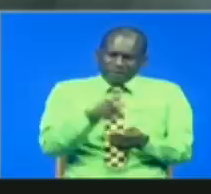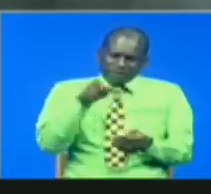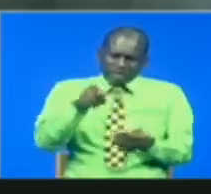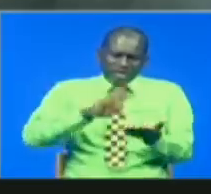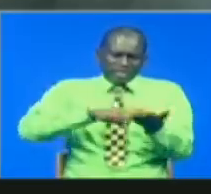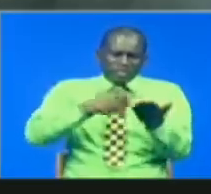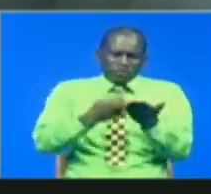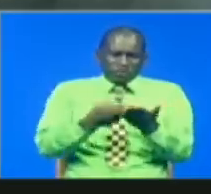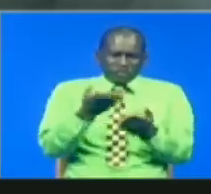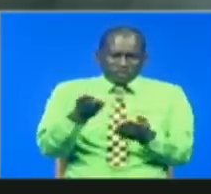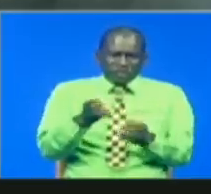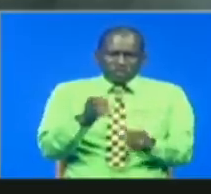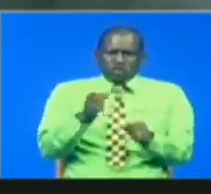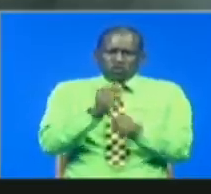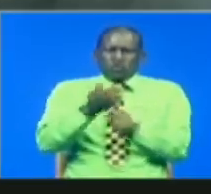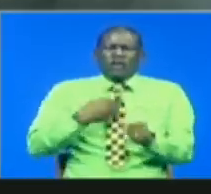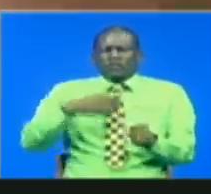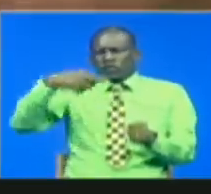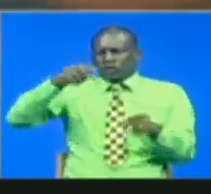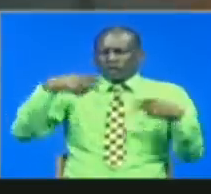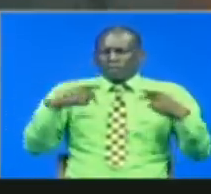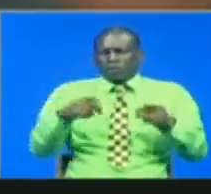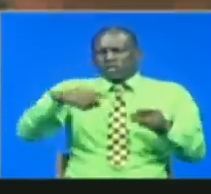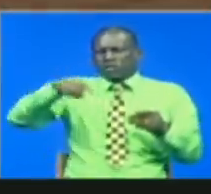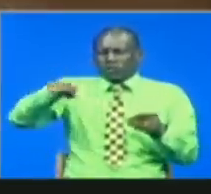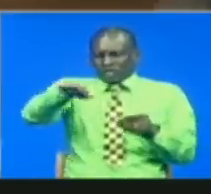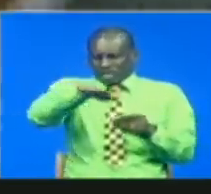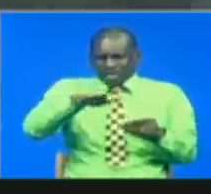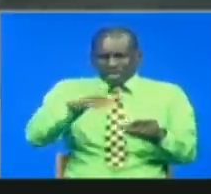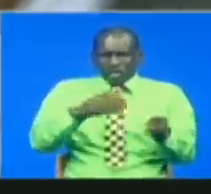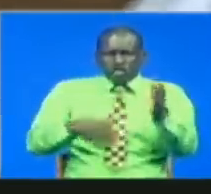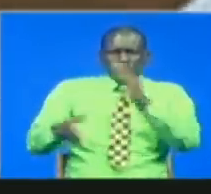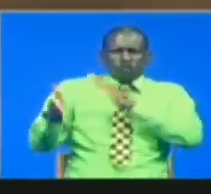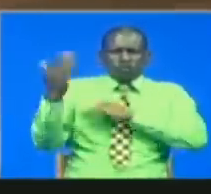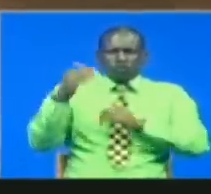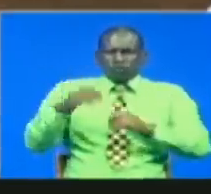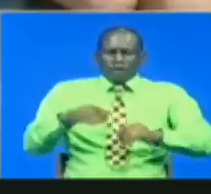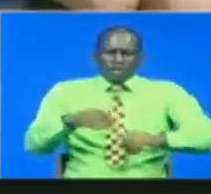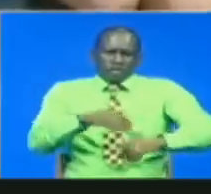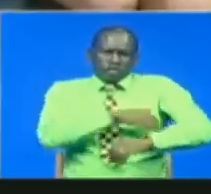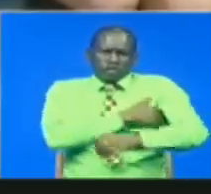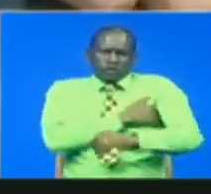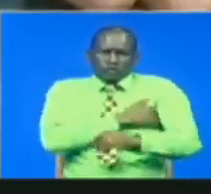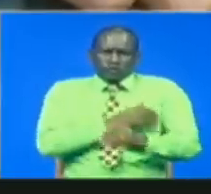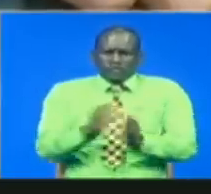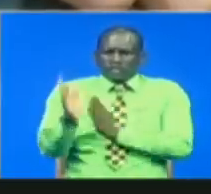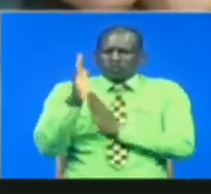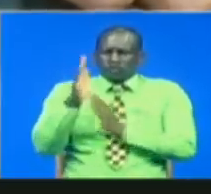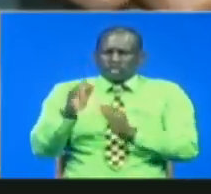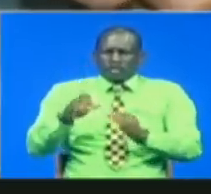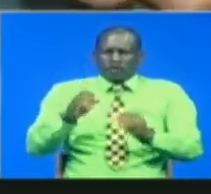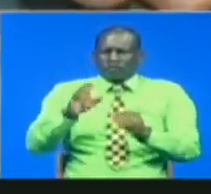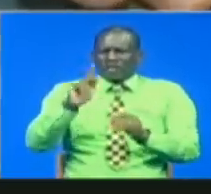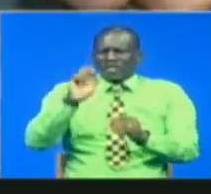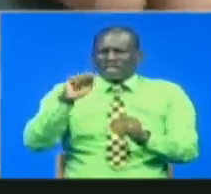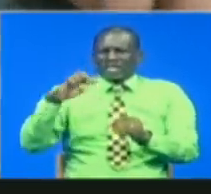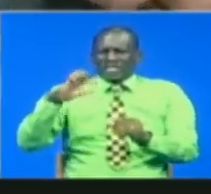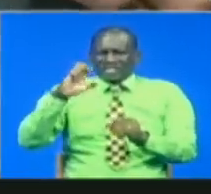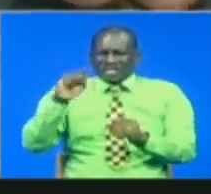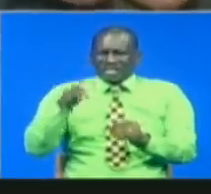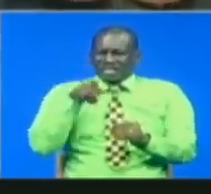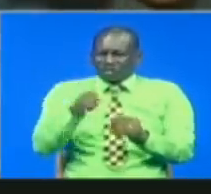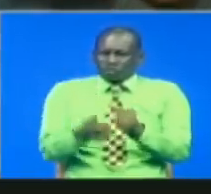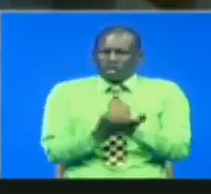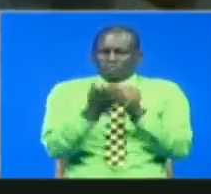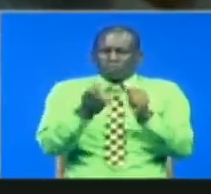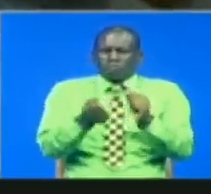Do we have the right people at the right place? For the former chief of security at KenGen, This will be key to enable him turn around the